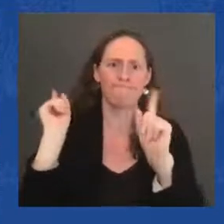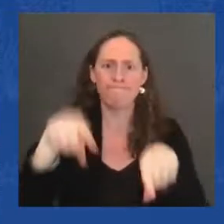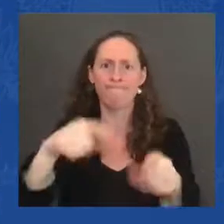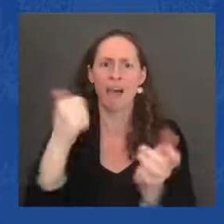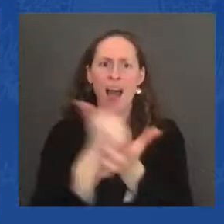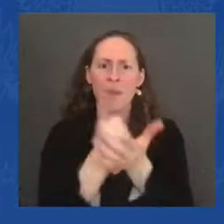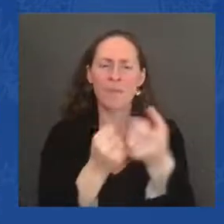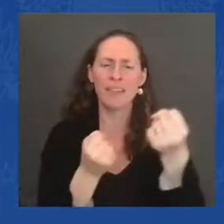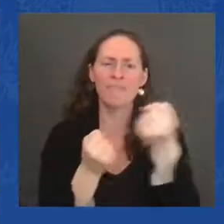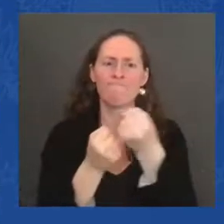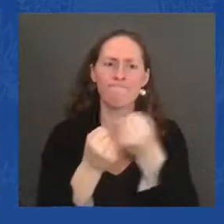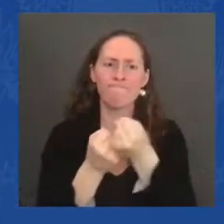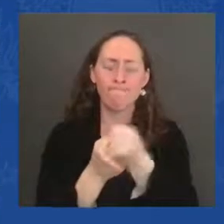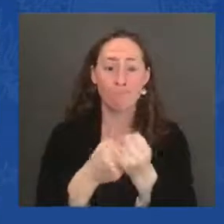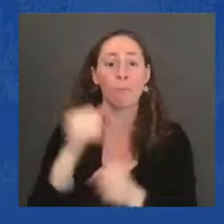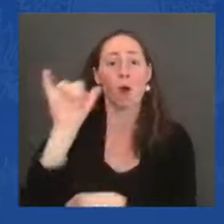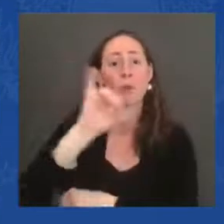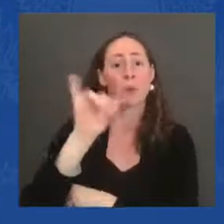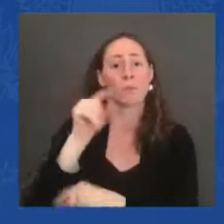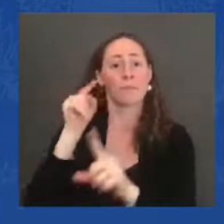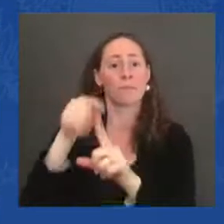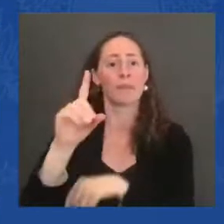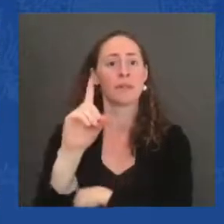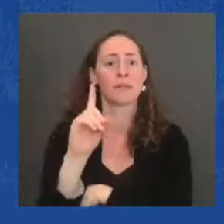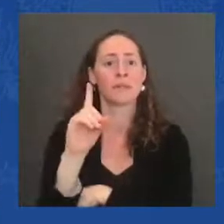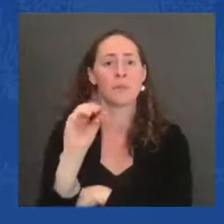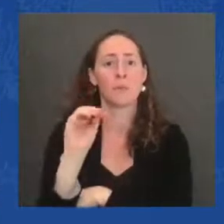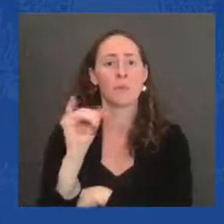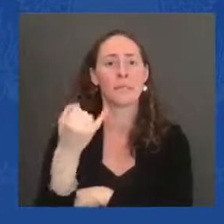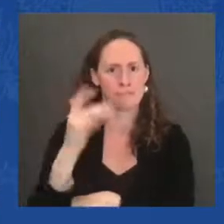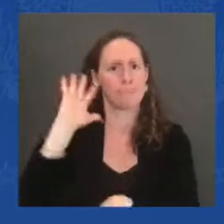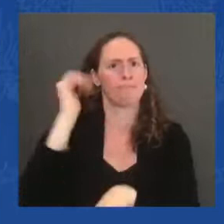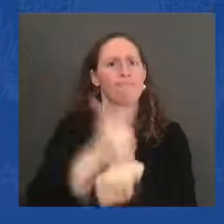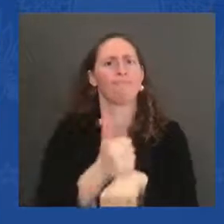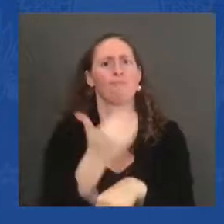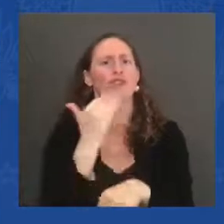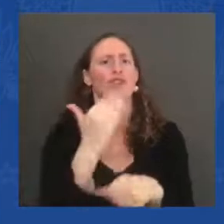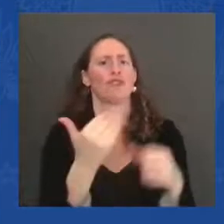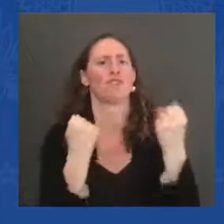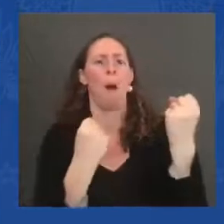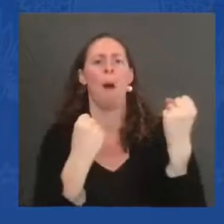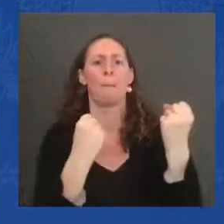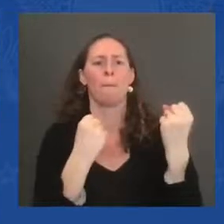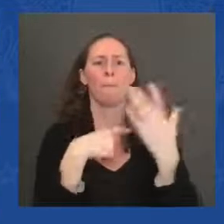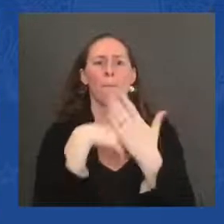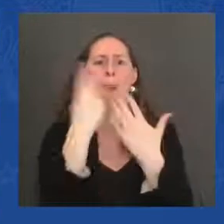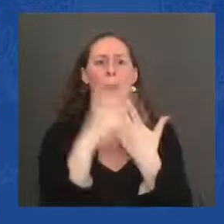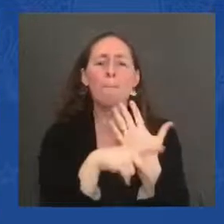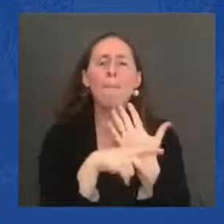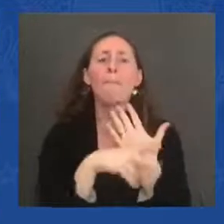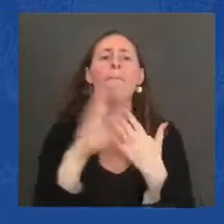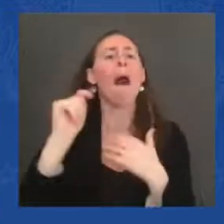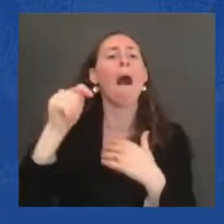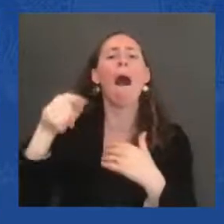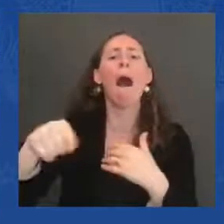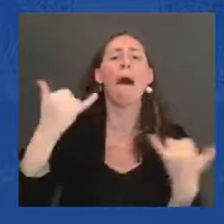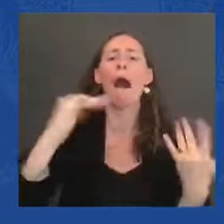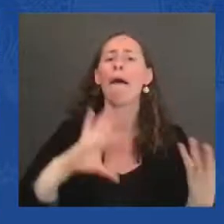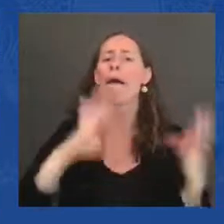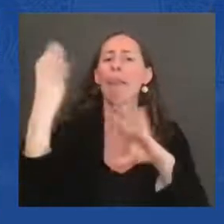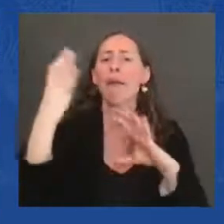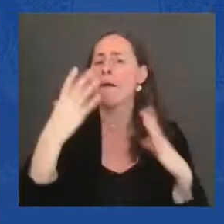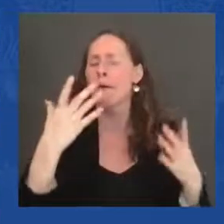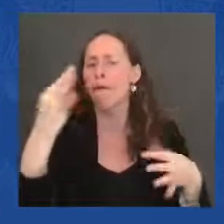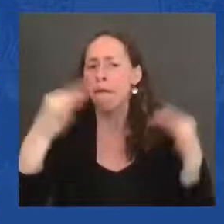help us do that to where we can continue to get these fully agreed upon plans